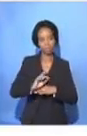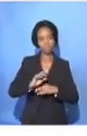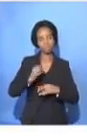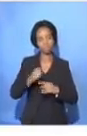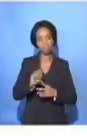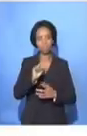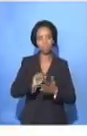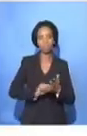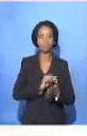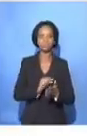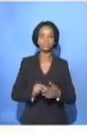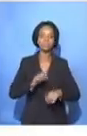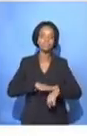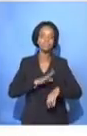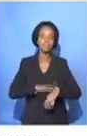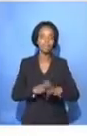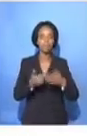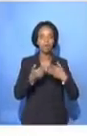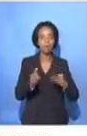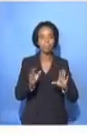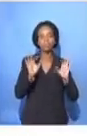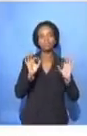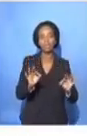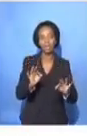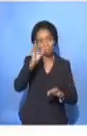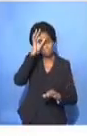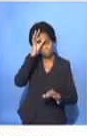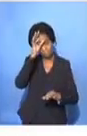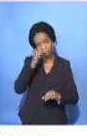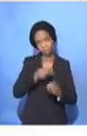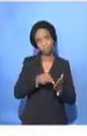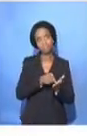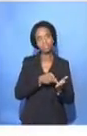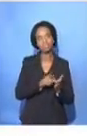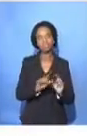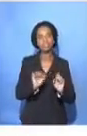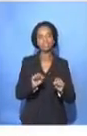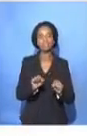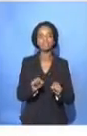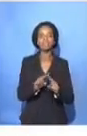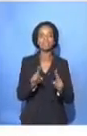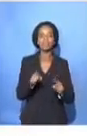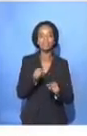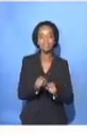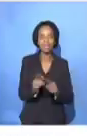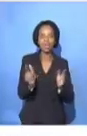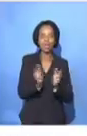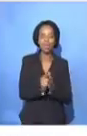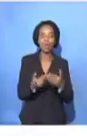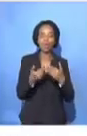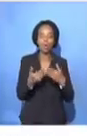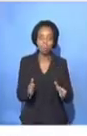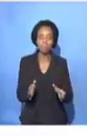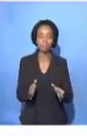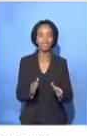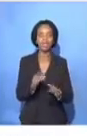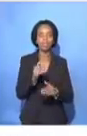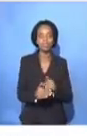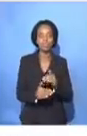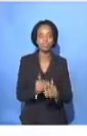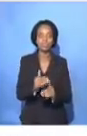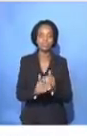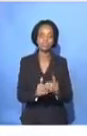we observed opened on time. Those that did not were due to slow opening procedures by polling officers, while